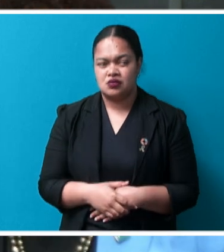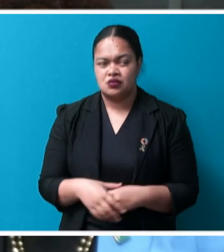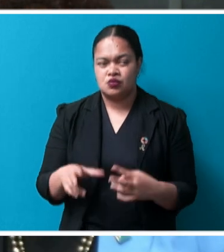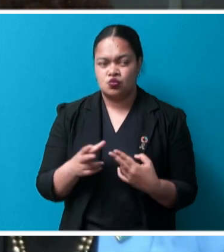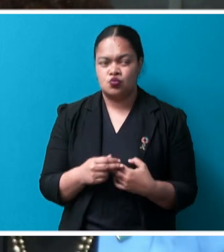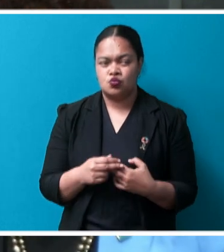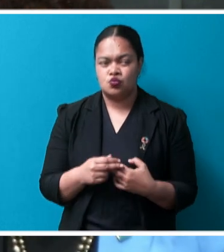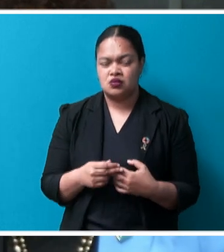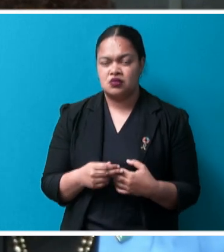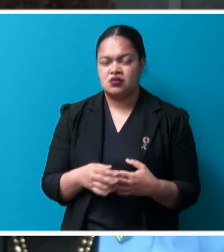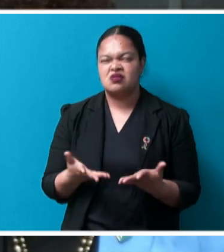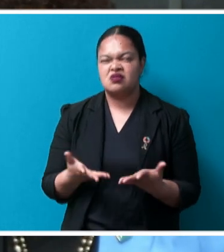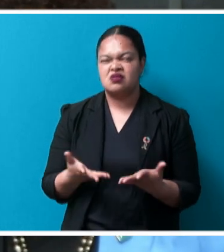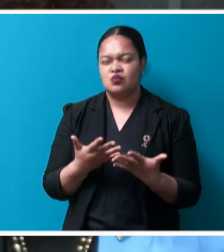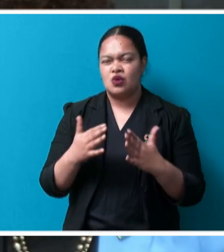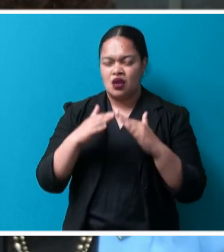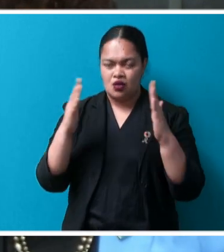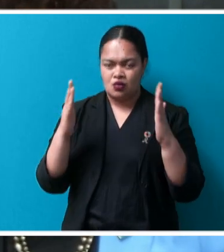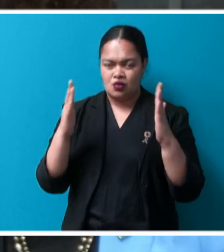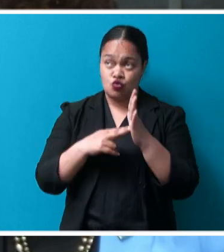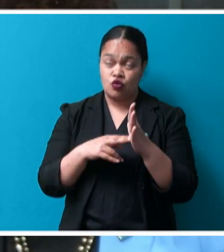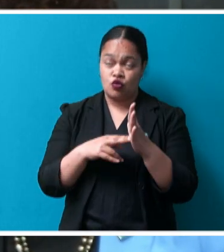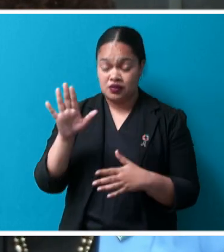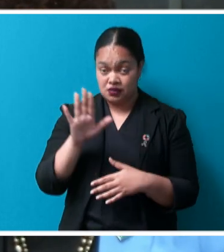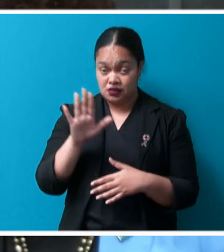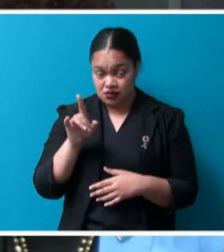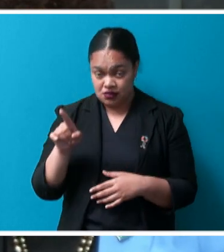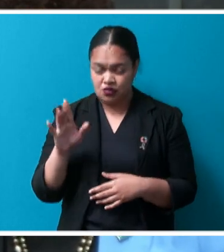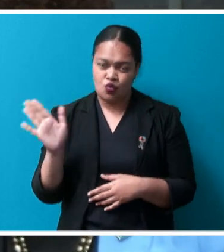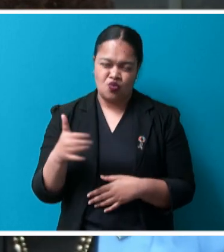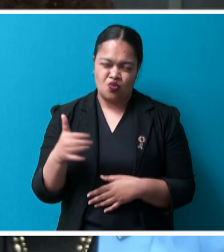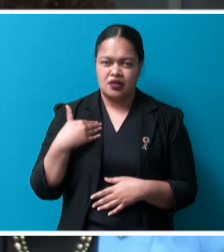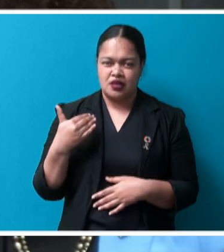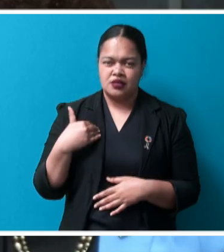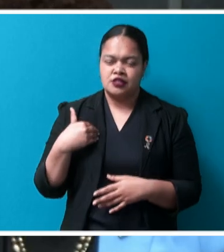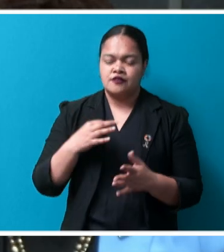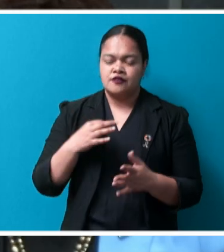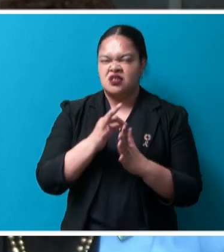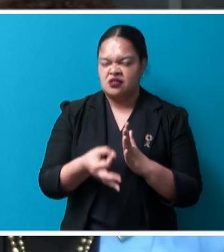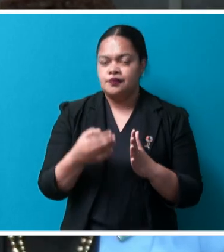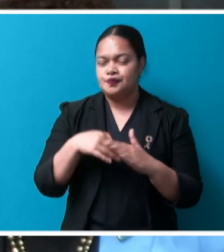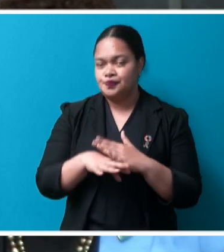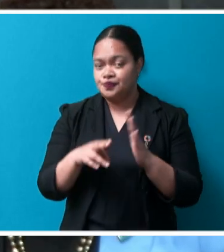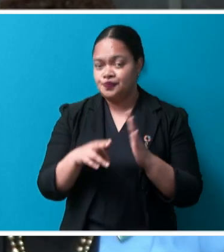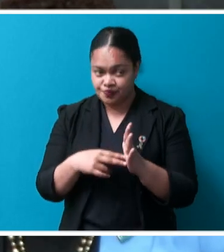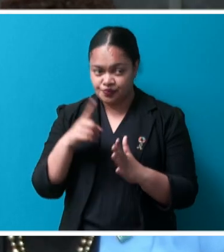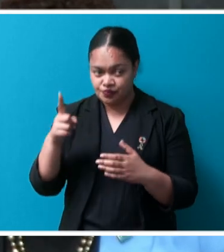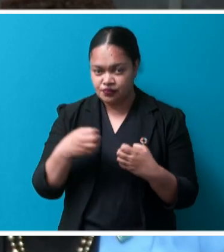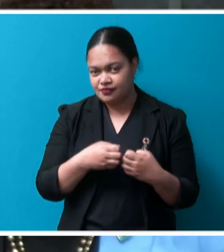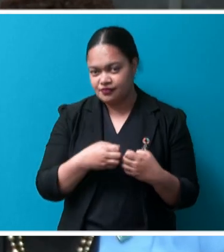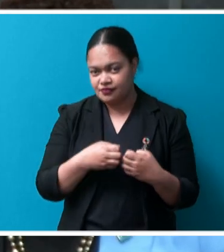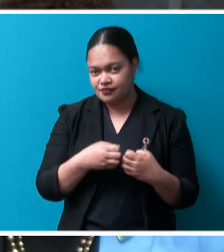of warehouse Tolu in the Northern Division, which serves all health facilities at the north, and the next phase is to expand with